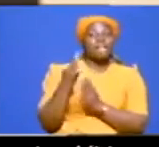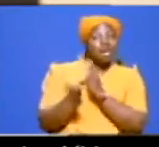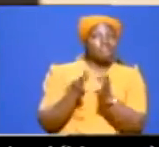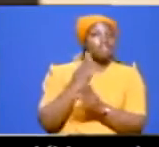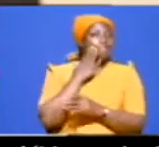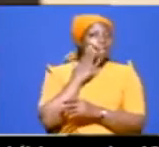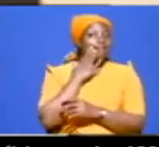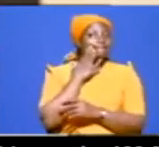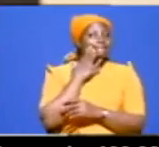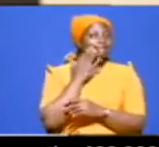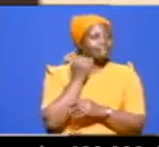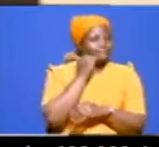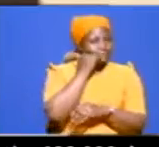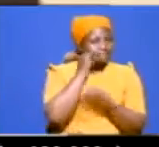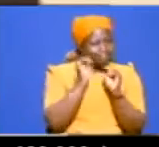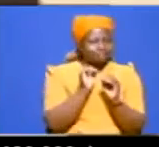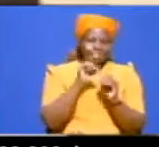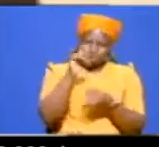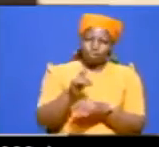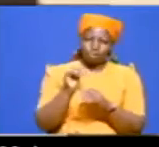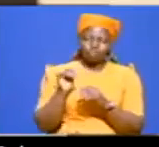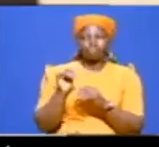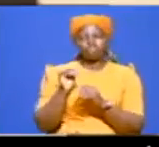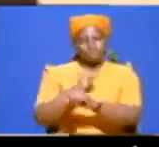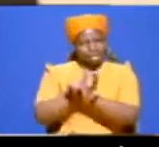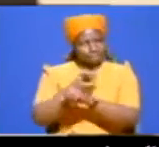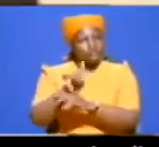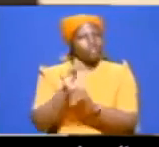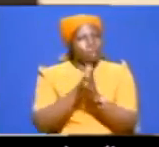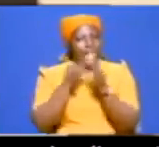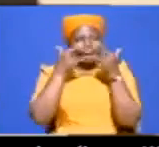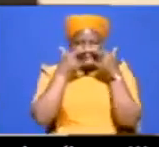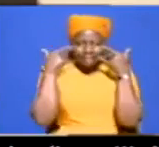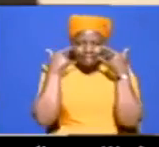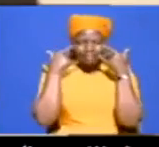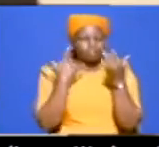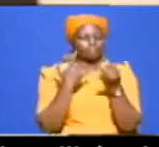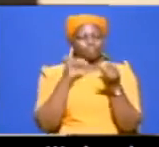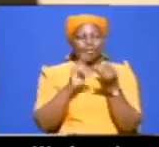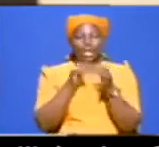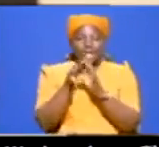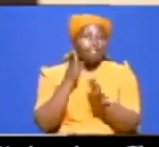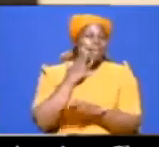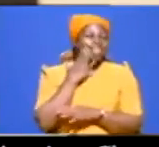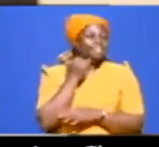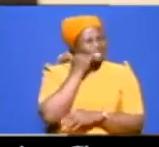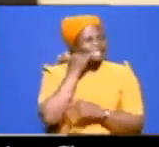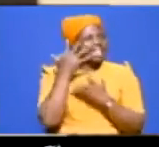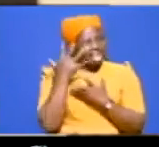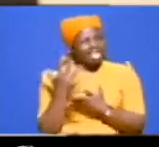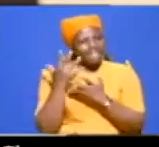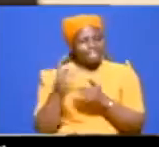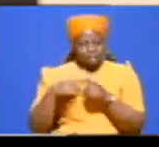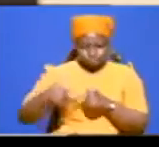as they protect themselves. That is protection using the mask. And if the mother is very sick, then the milk, she can